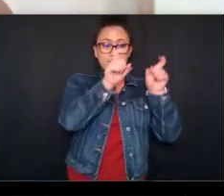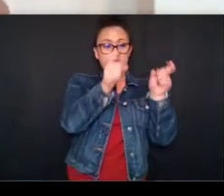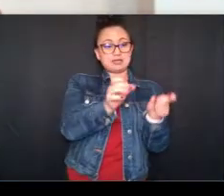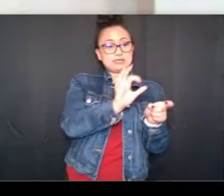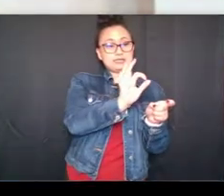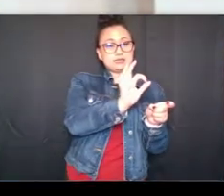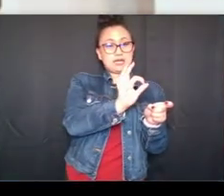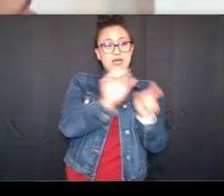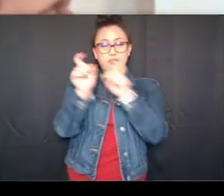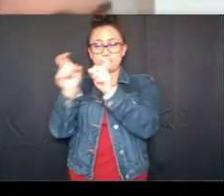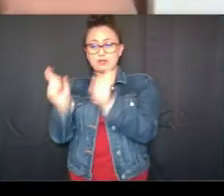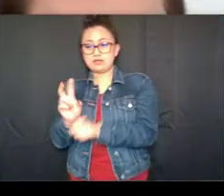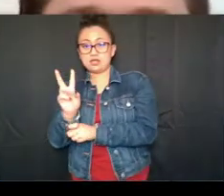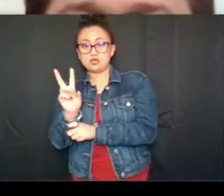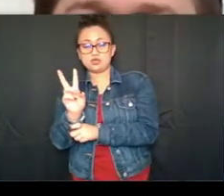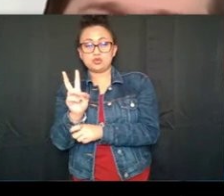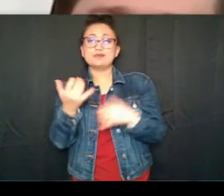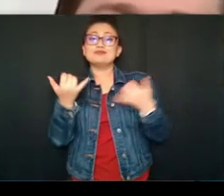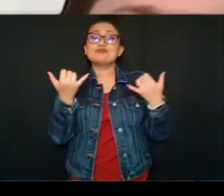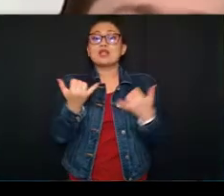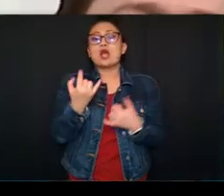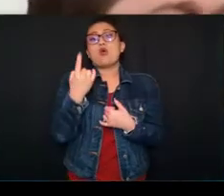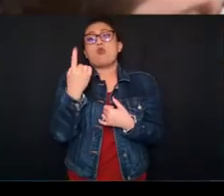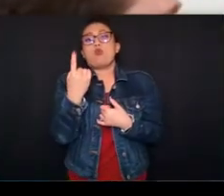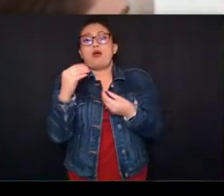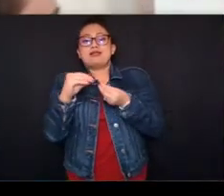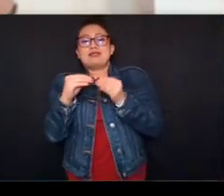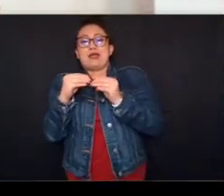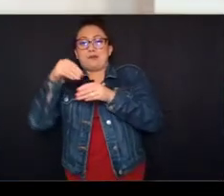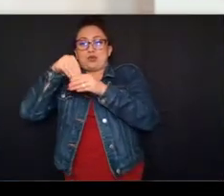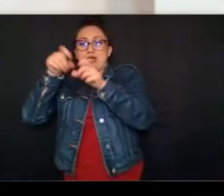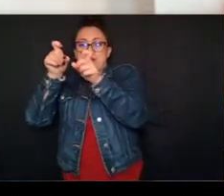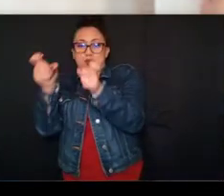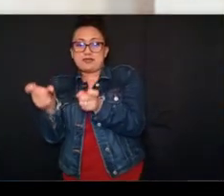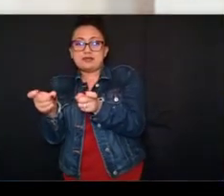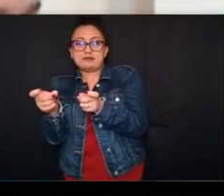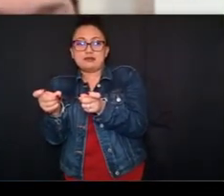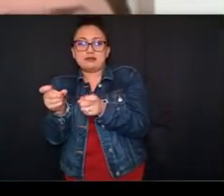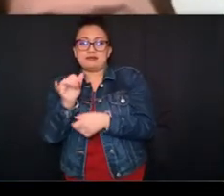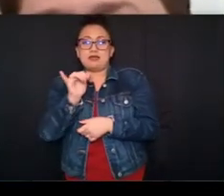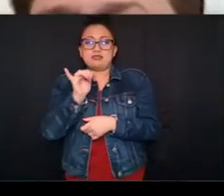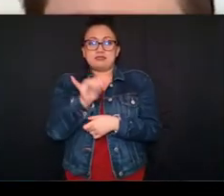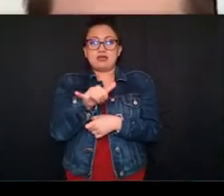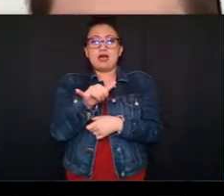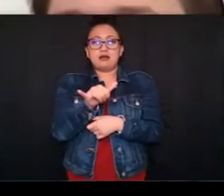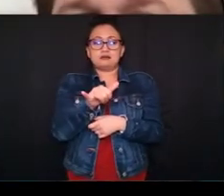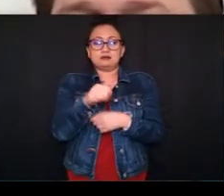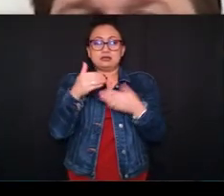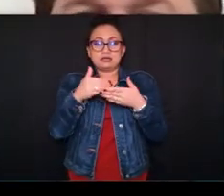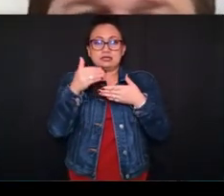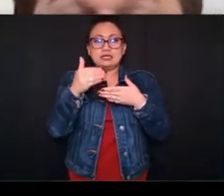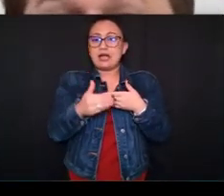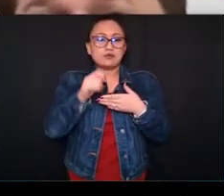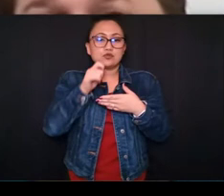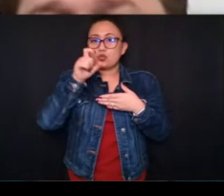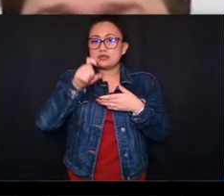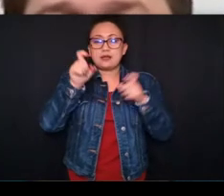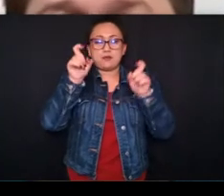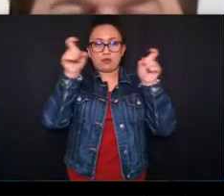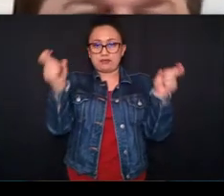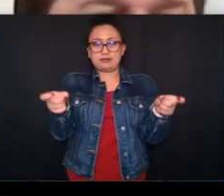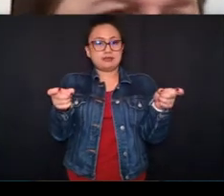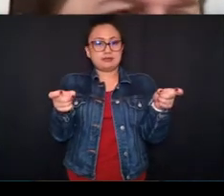parentheses 2. Since there's only one number inside of these parentheses, in this step here, we can kind of remove the parentheses. We don't really need them anymore. I'm going to leave them here